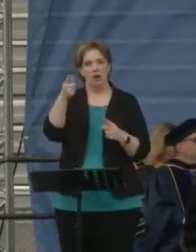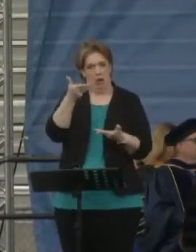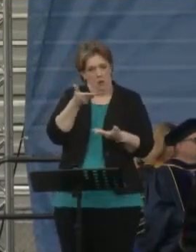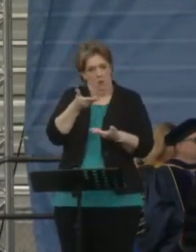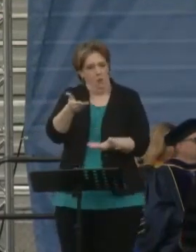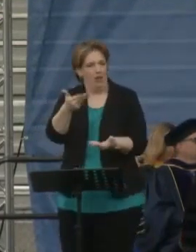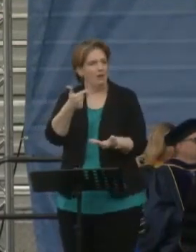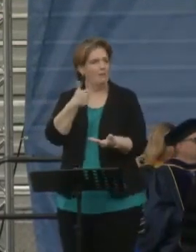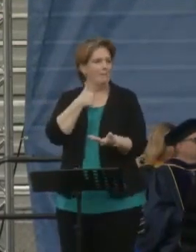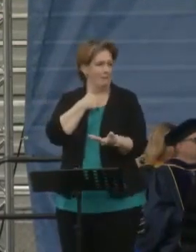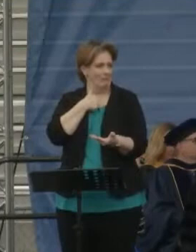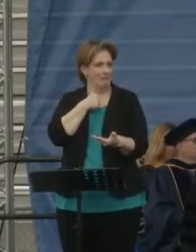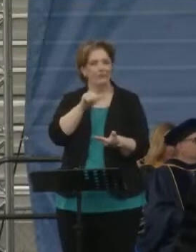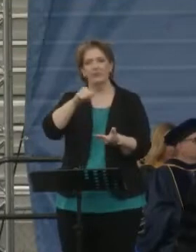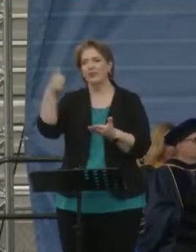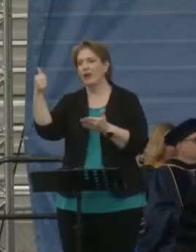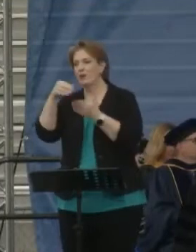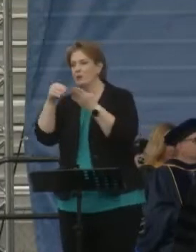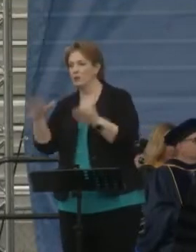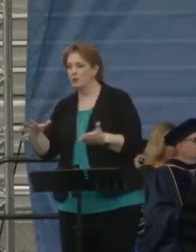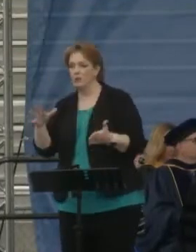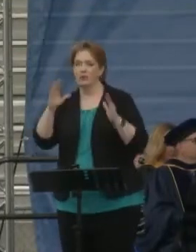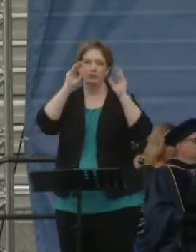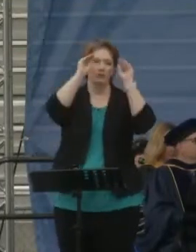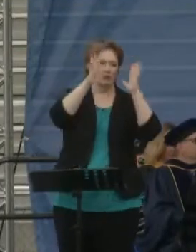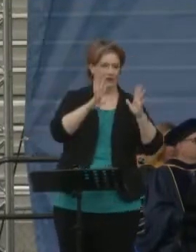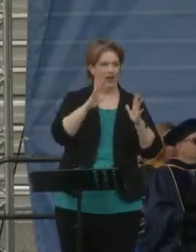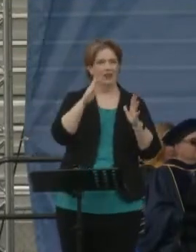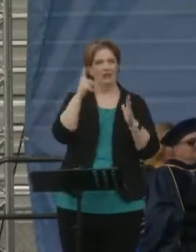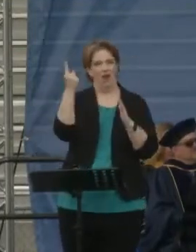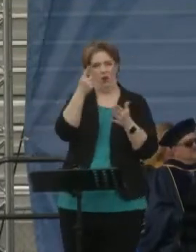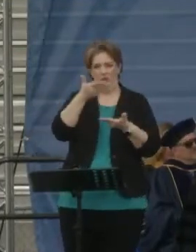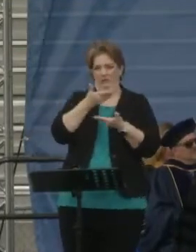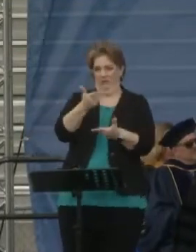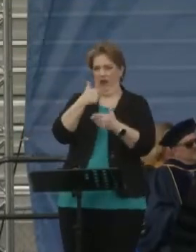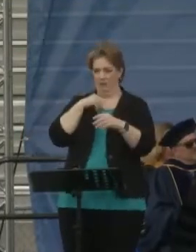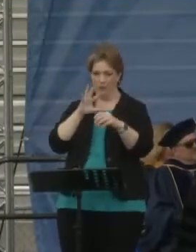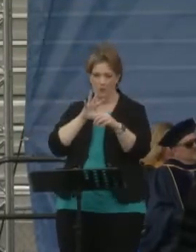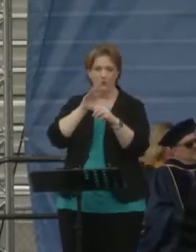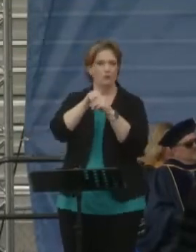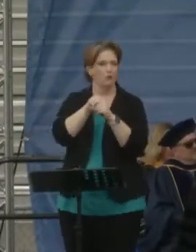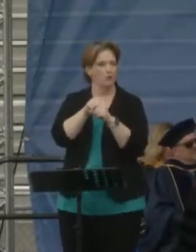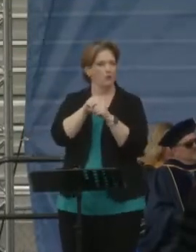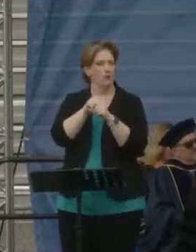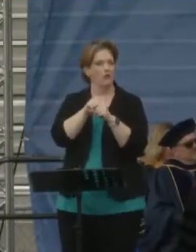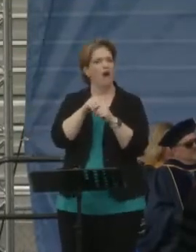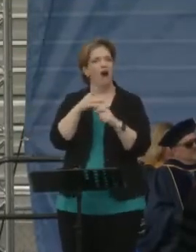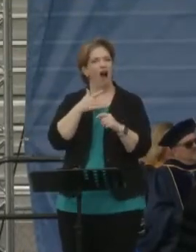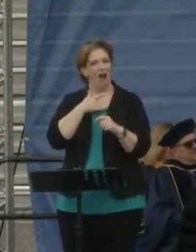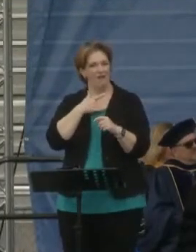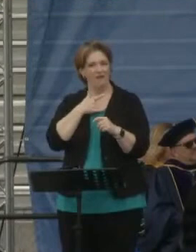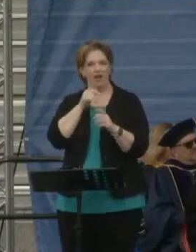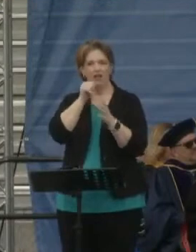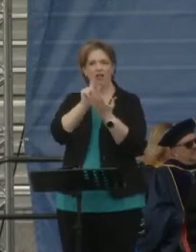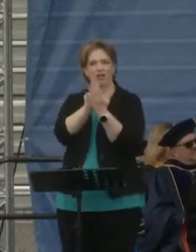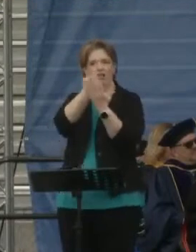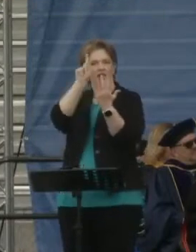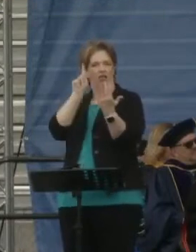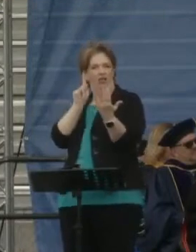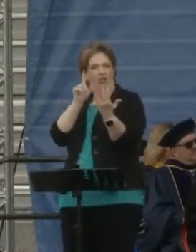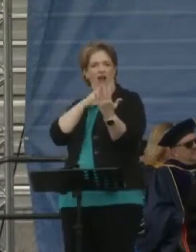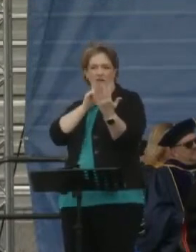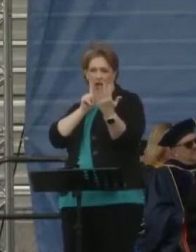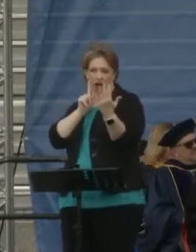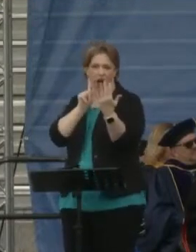fellow students and professors made a point to include me, and that made all the difference in my academic career.